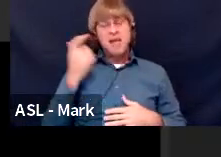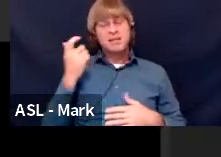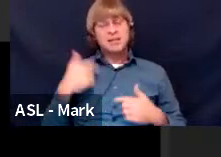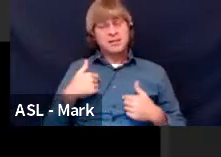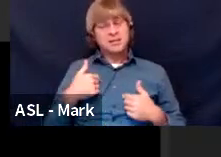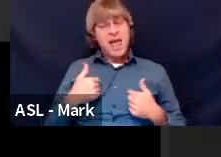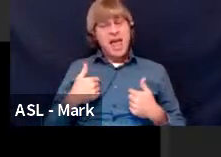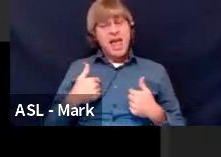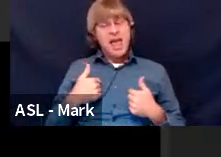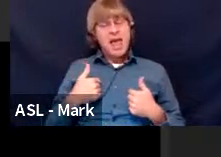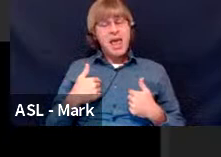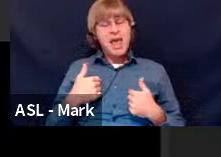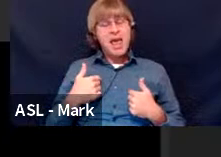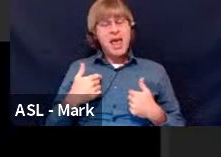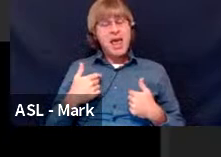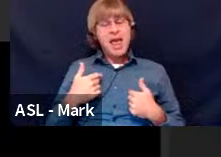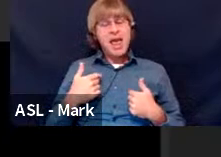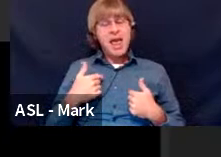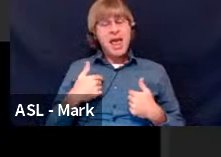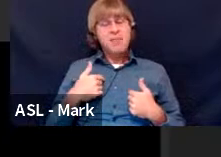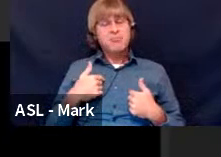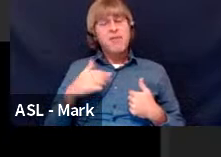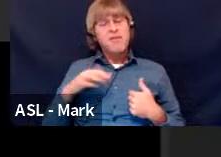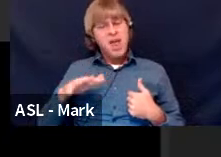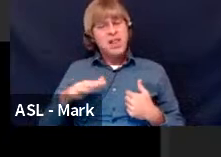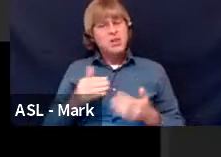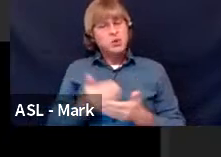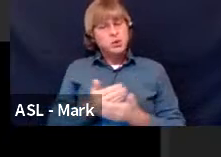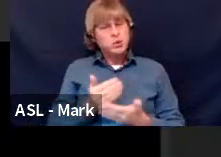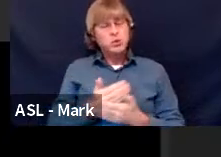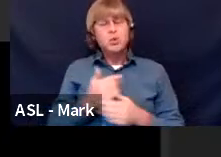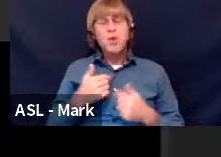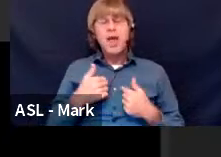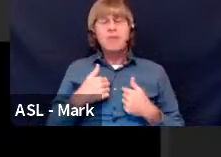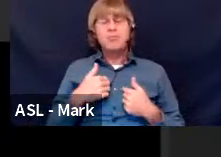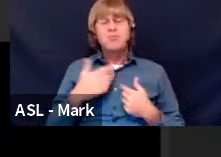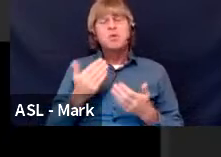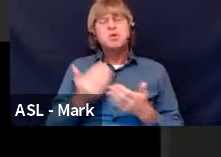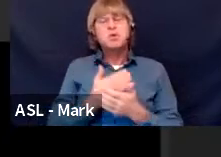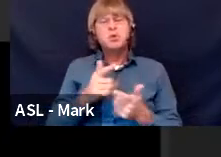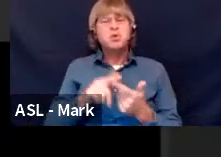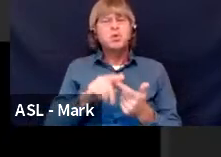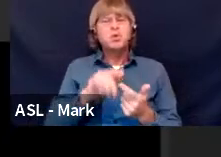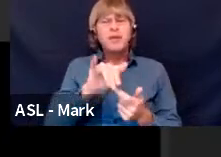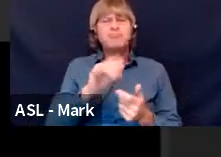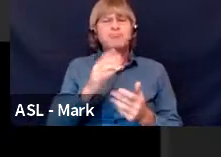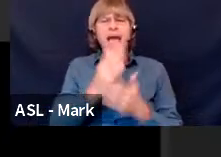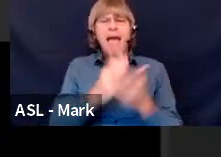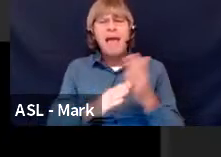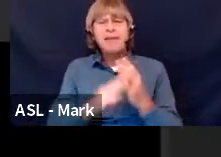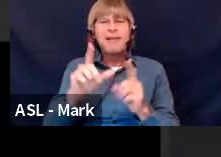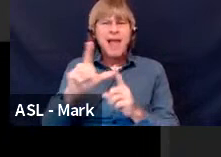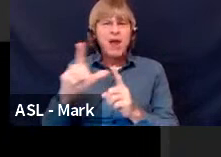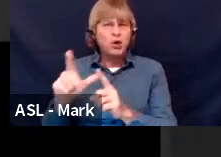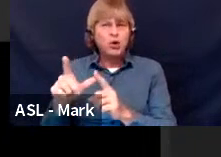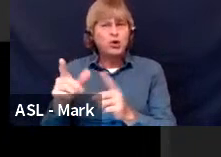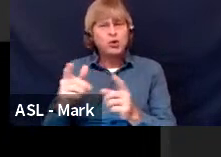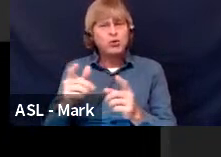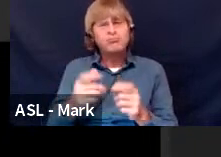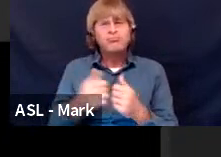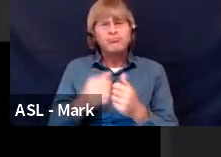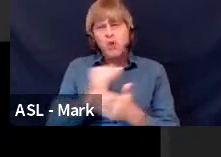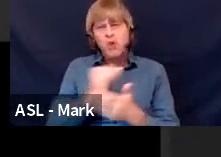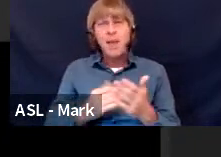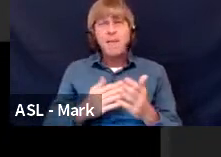again, I'm fairly new. I would say I'm new to this hand lettering game.